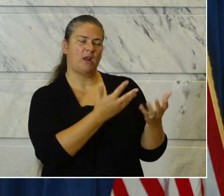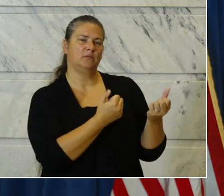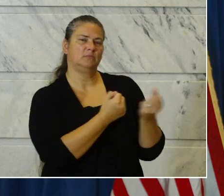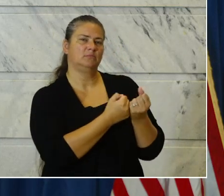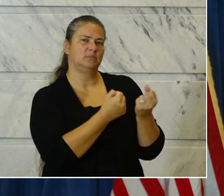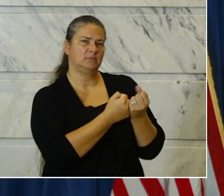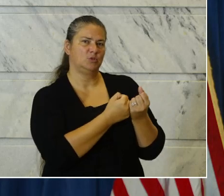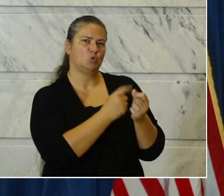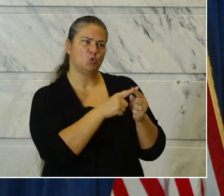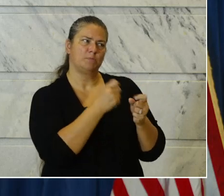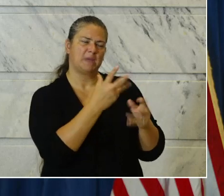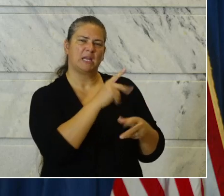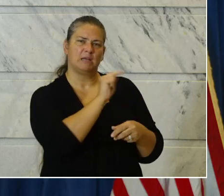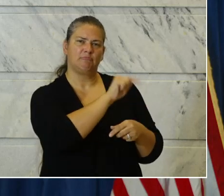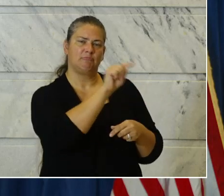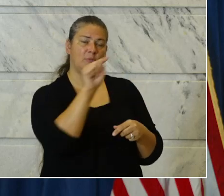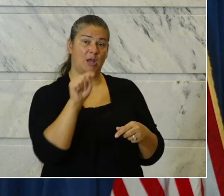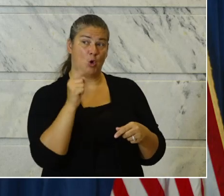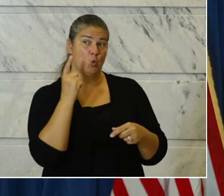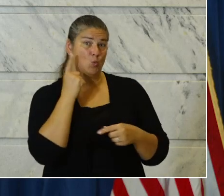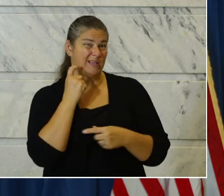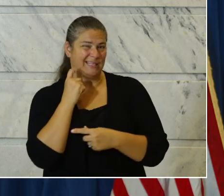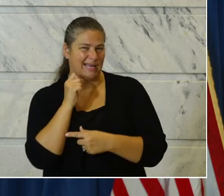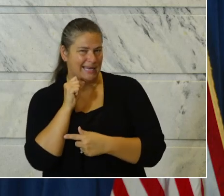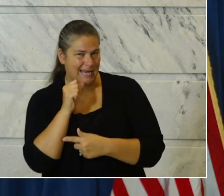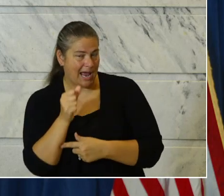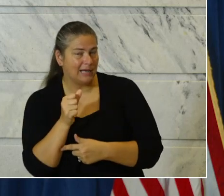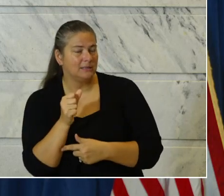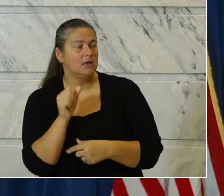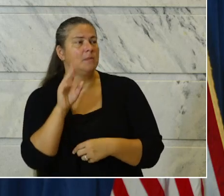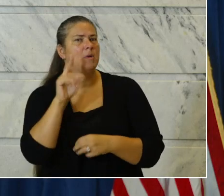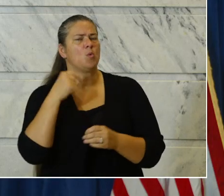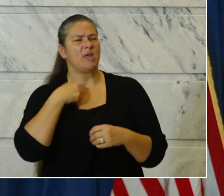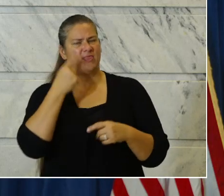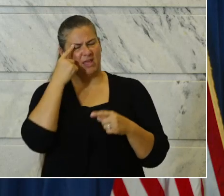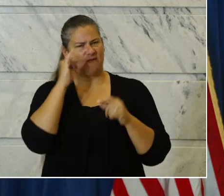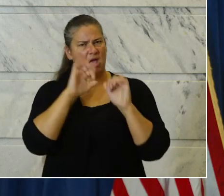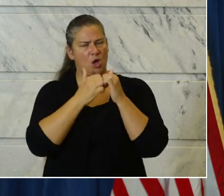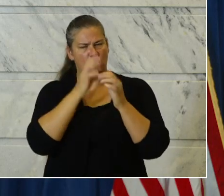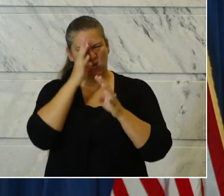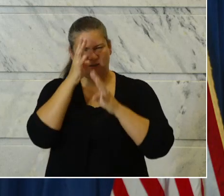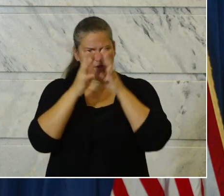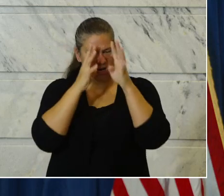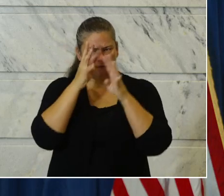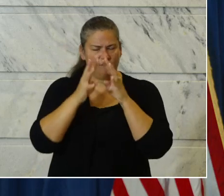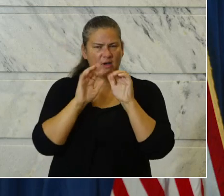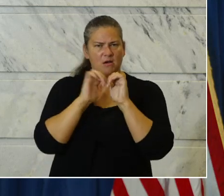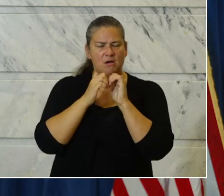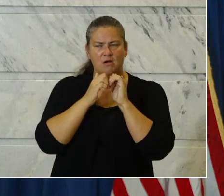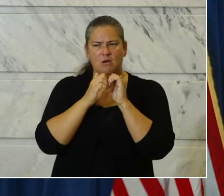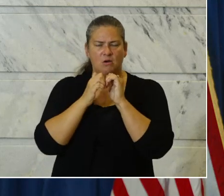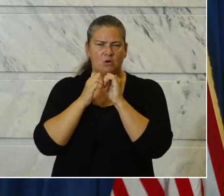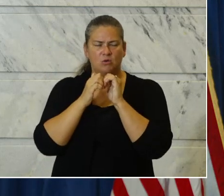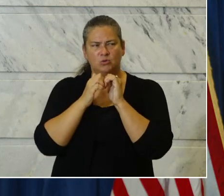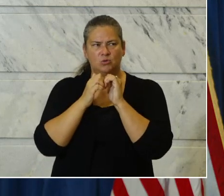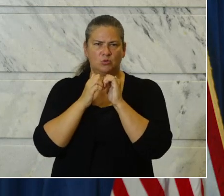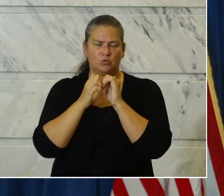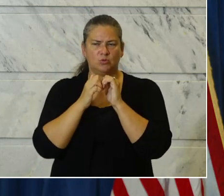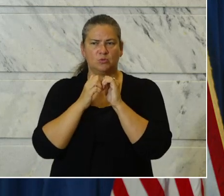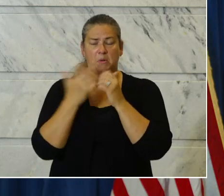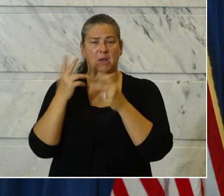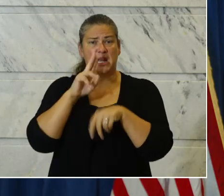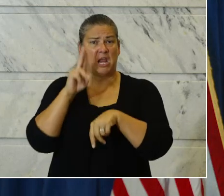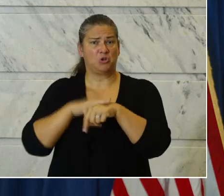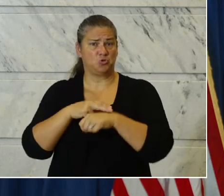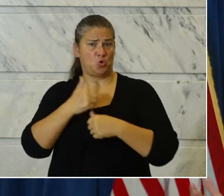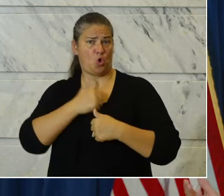so recently. We've been looking at different ways and innovative ways to come up with more folks, working with potentially the National Guard. That's